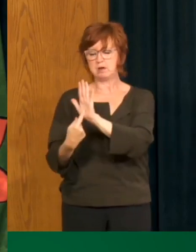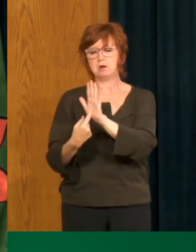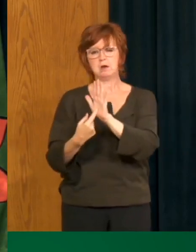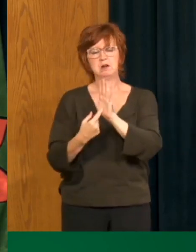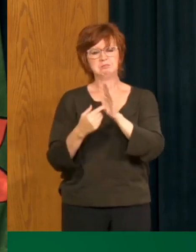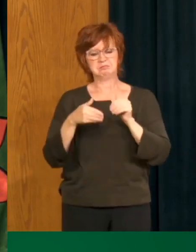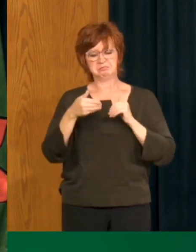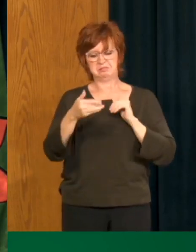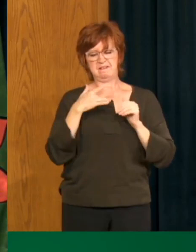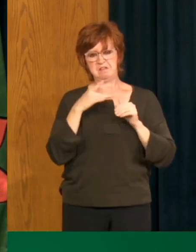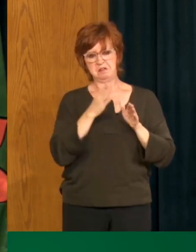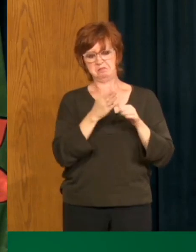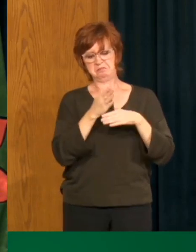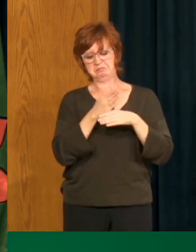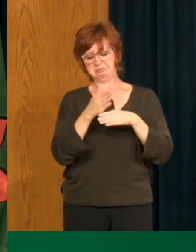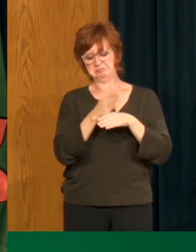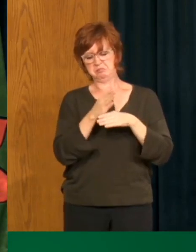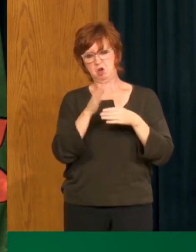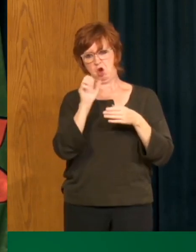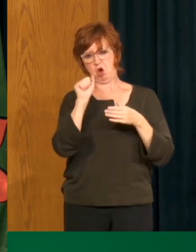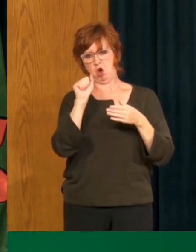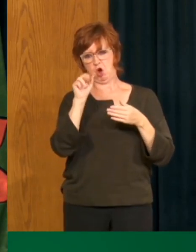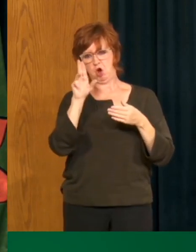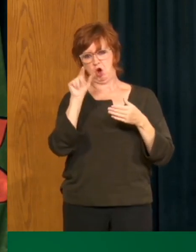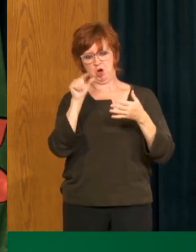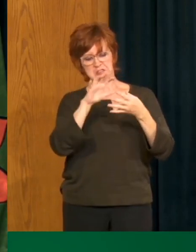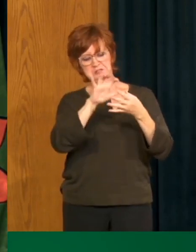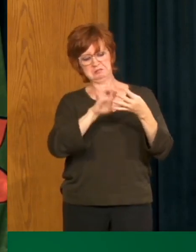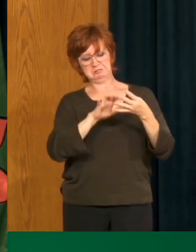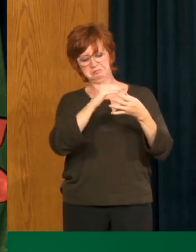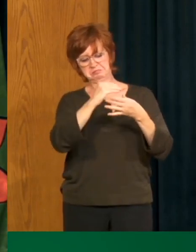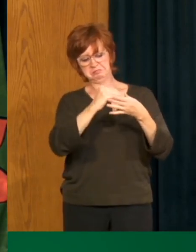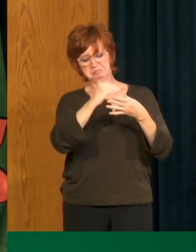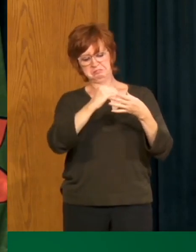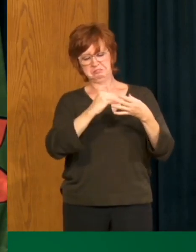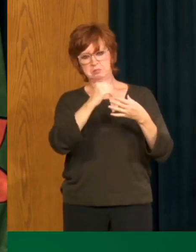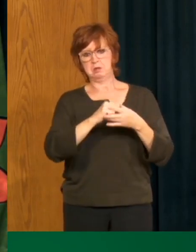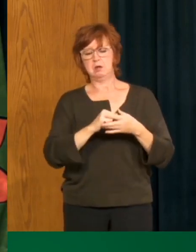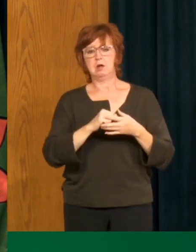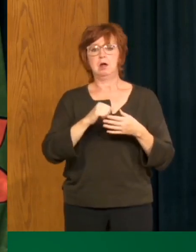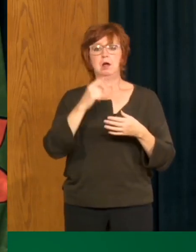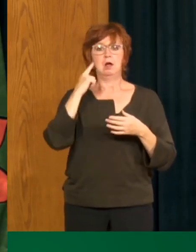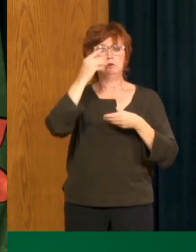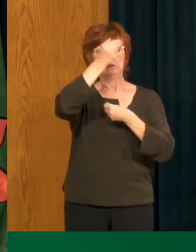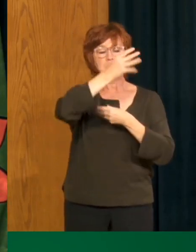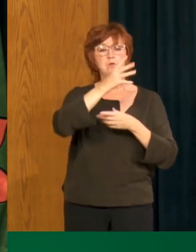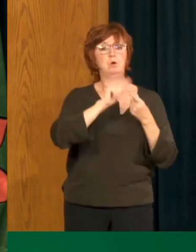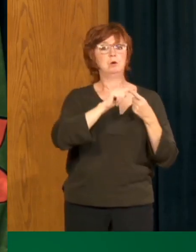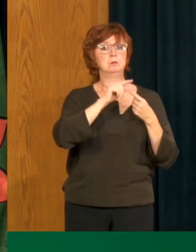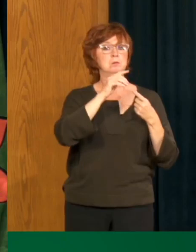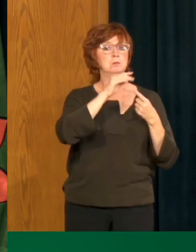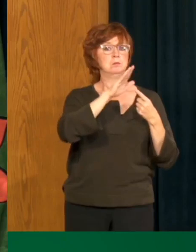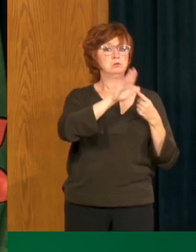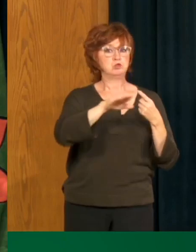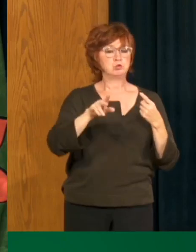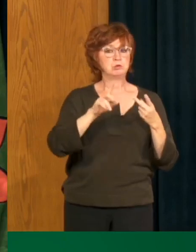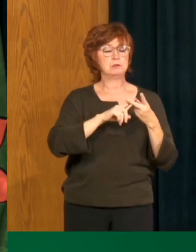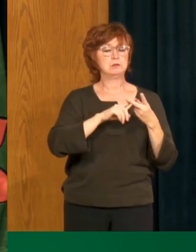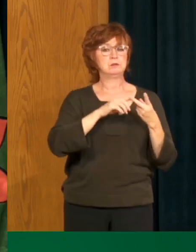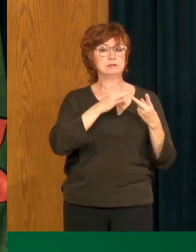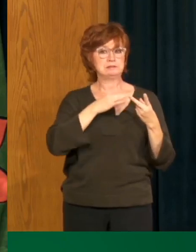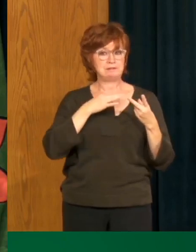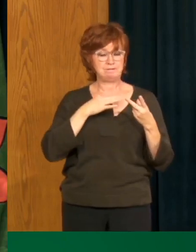August, and ensure that it can be communicated to children, to staff, and to parents across the province. So it's been a